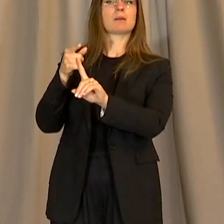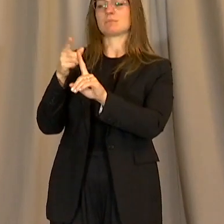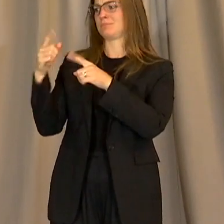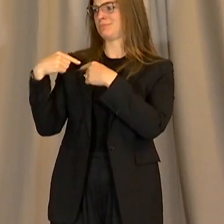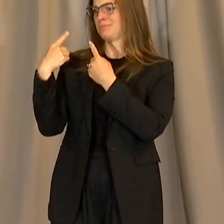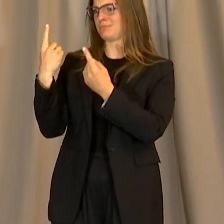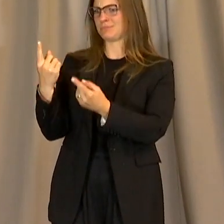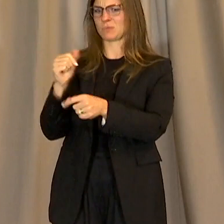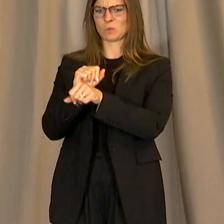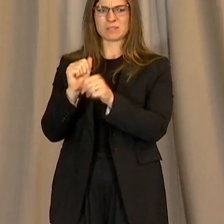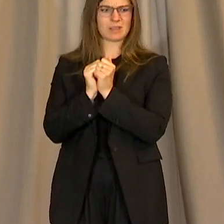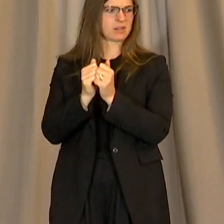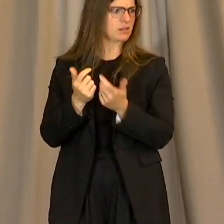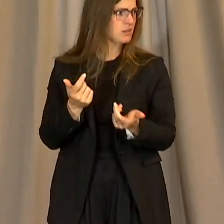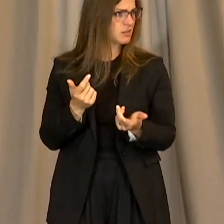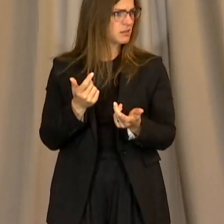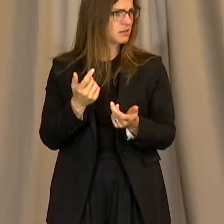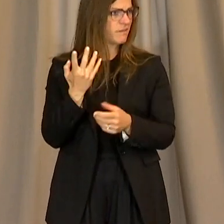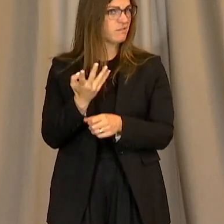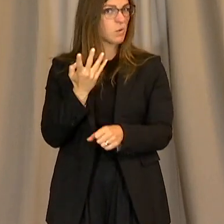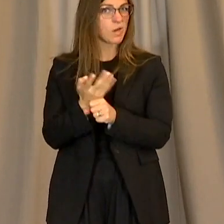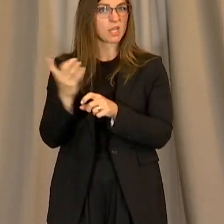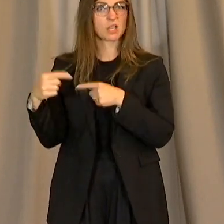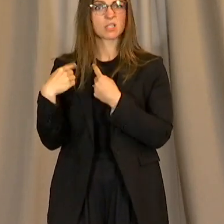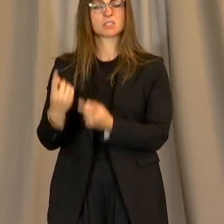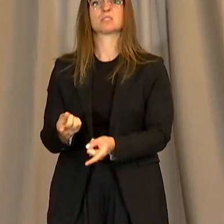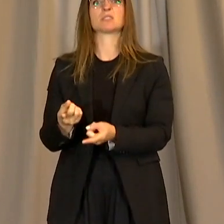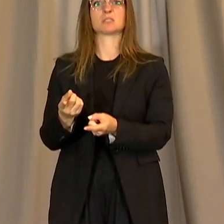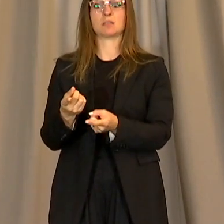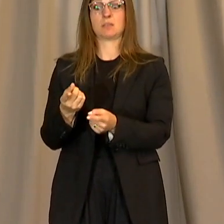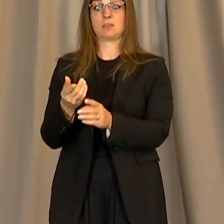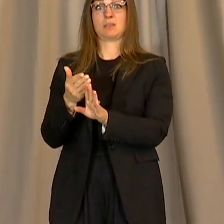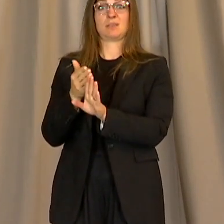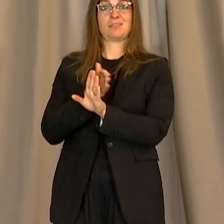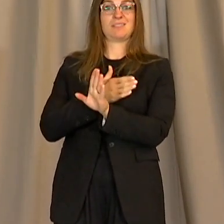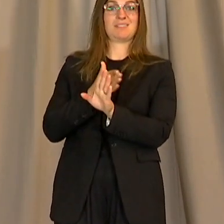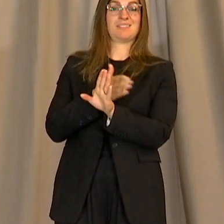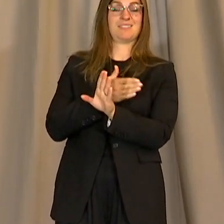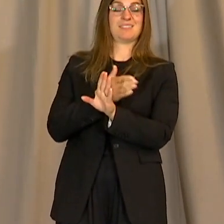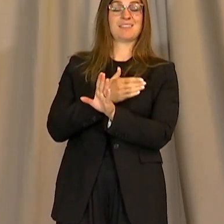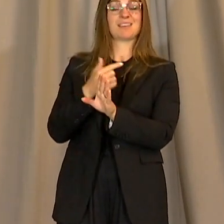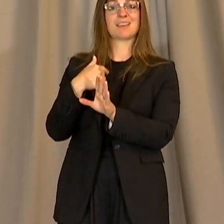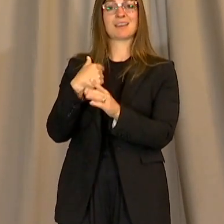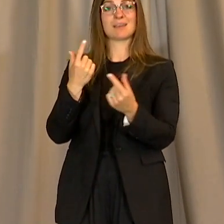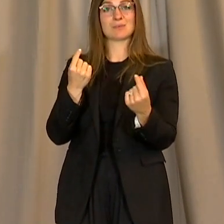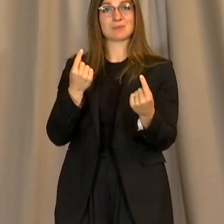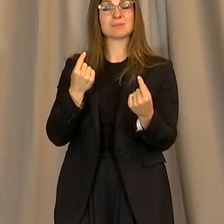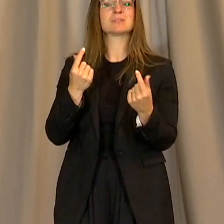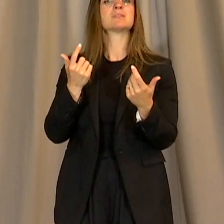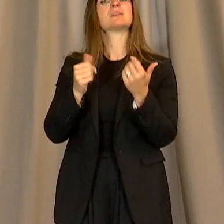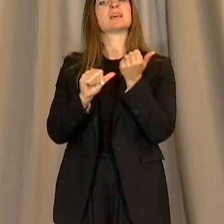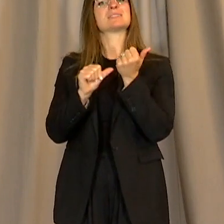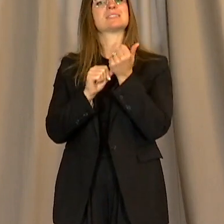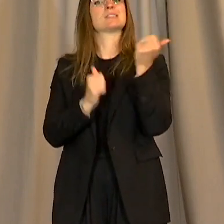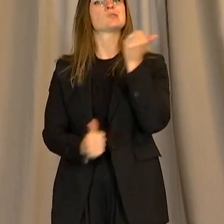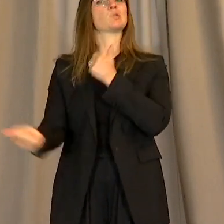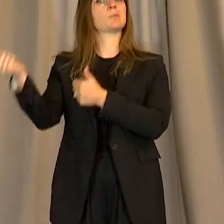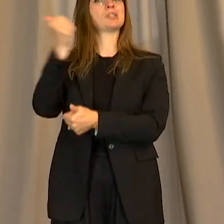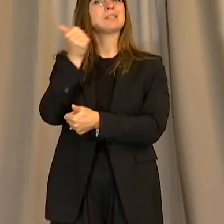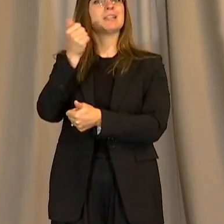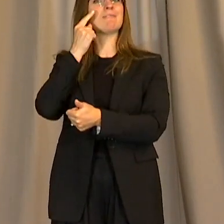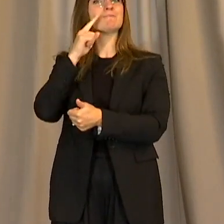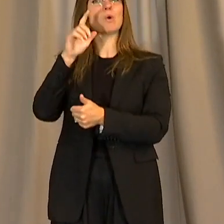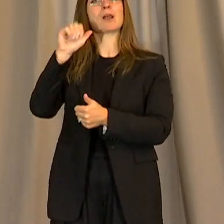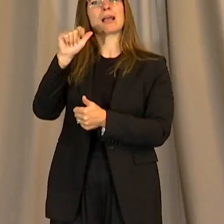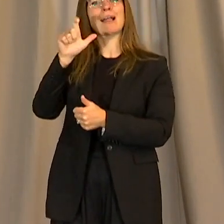for, 4 years, I think. And then prior to that, I was an assistant superintendent for